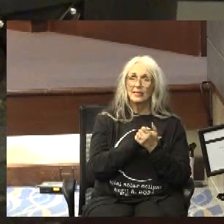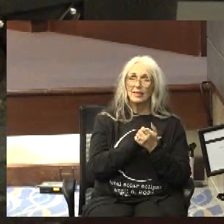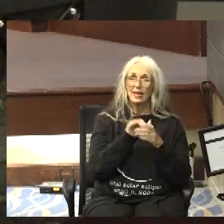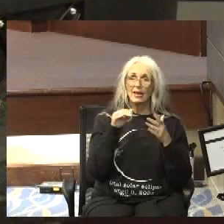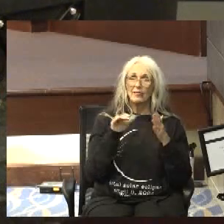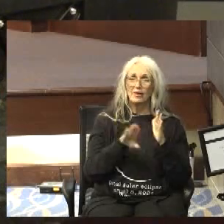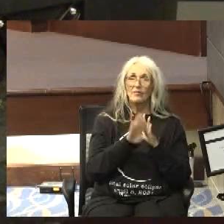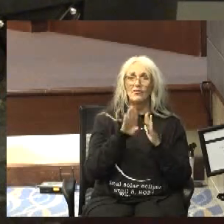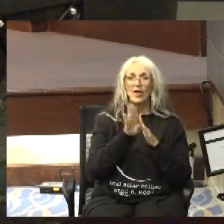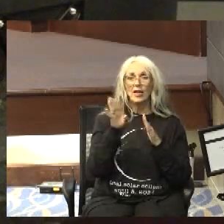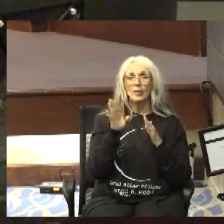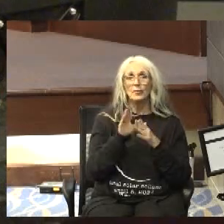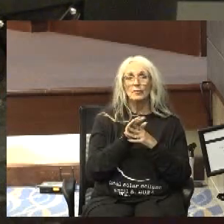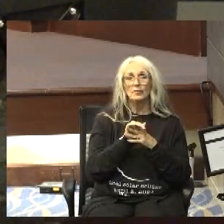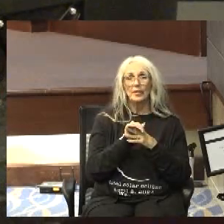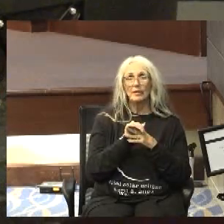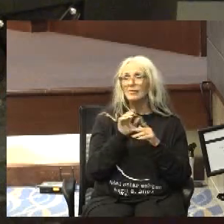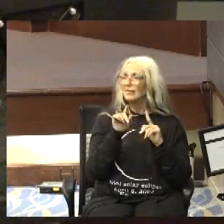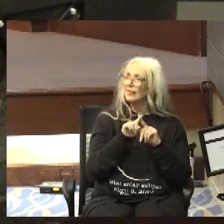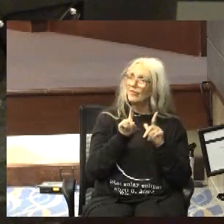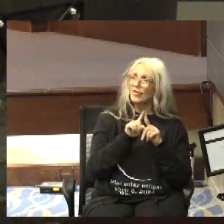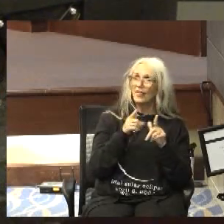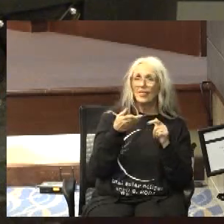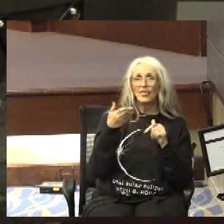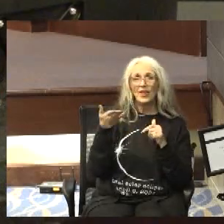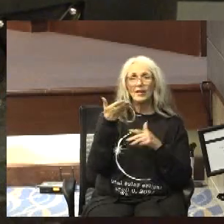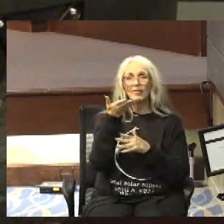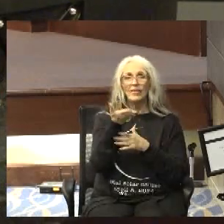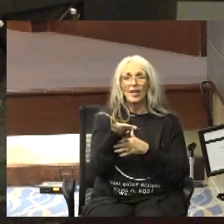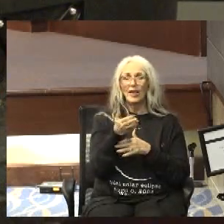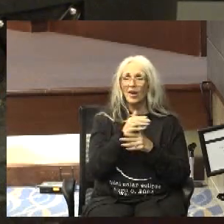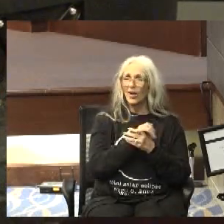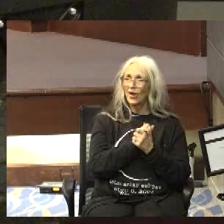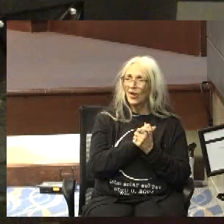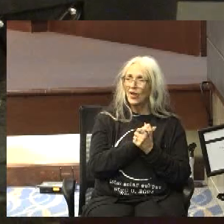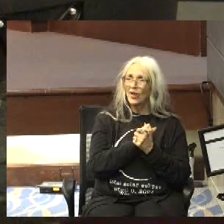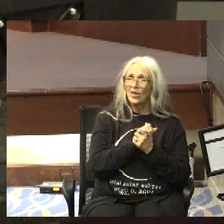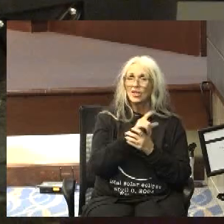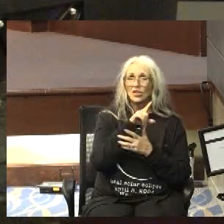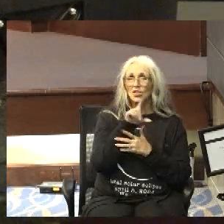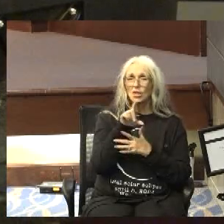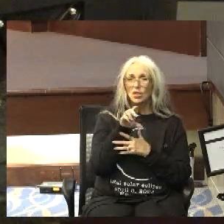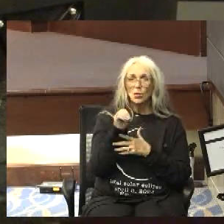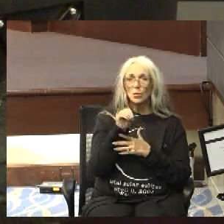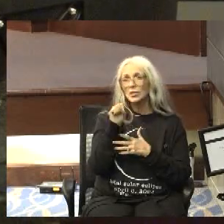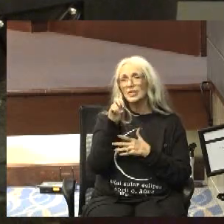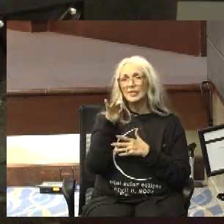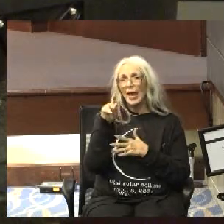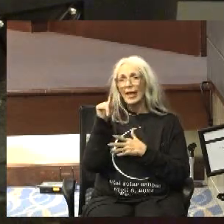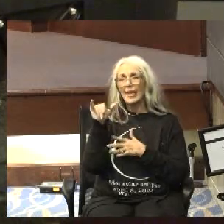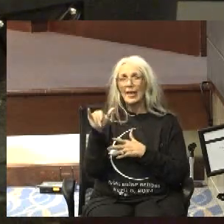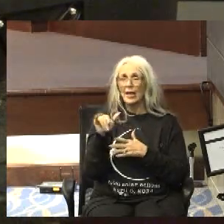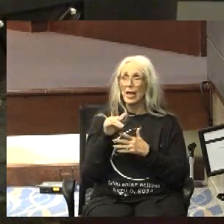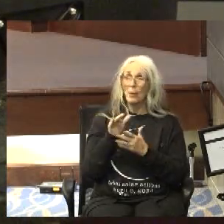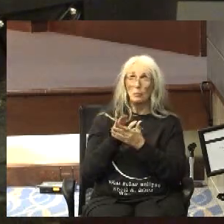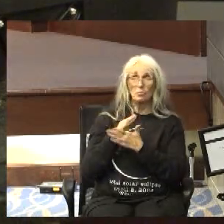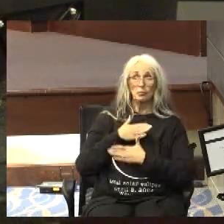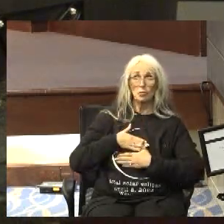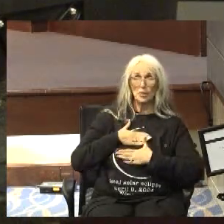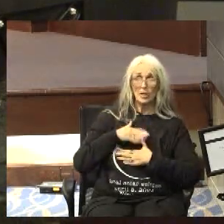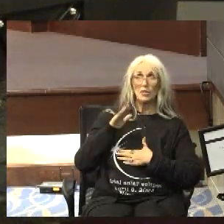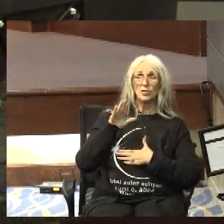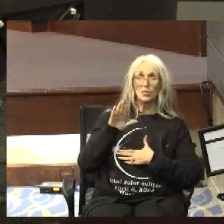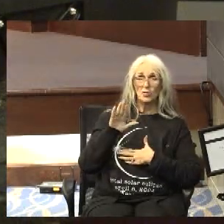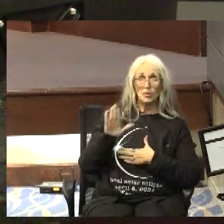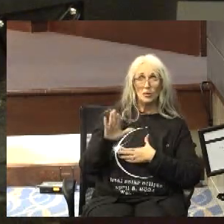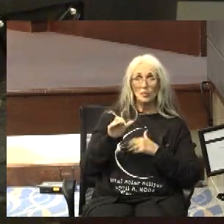opening ceremonies there, and the people on the Zoological Society as well, appreciate their cooperation and hanging